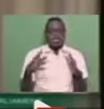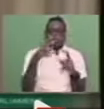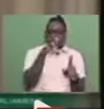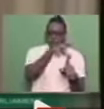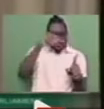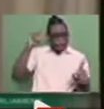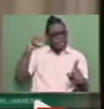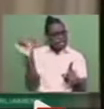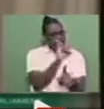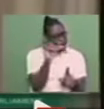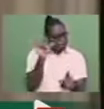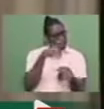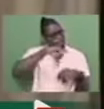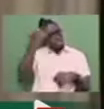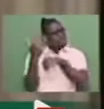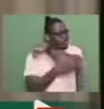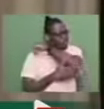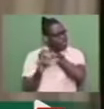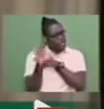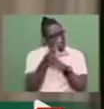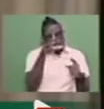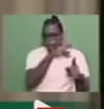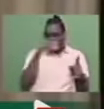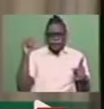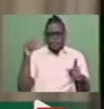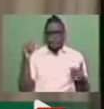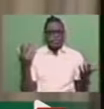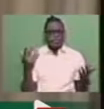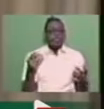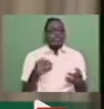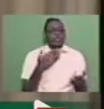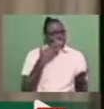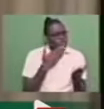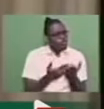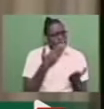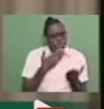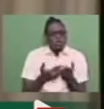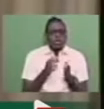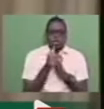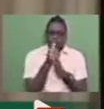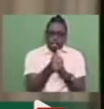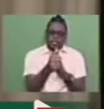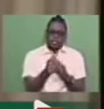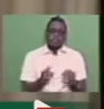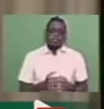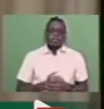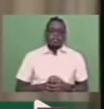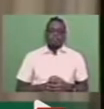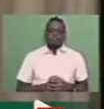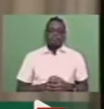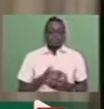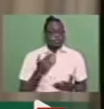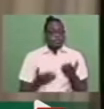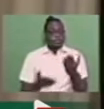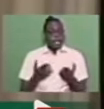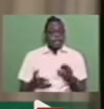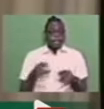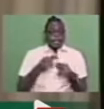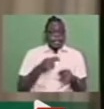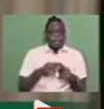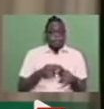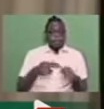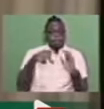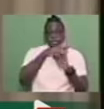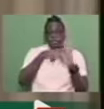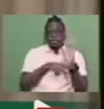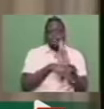by example. We can call it a policy of coronavirus solidarity. We can show